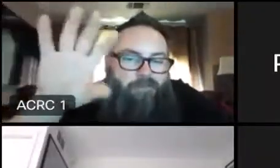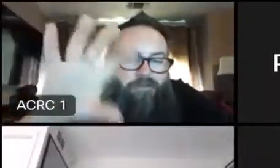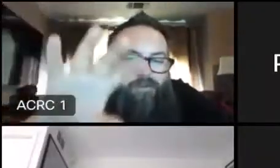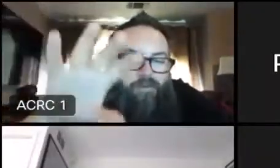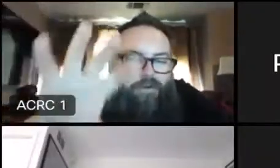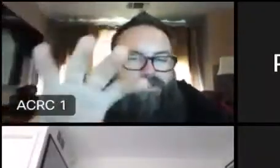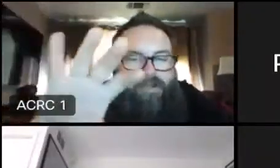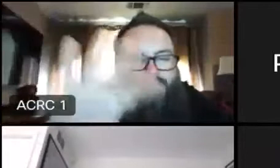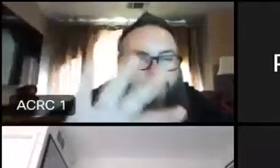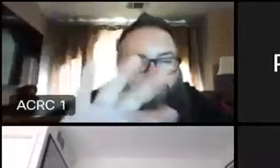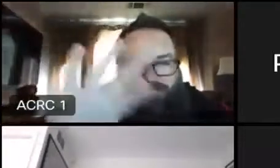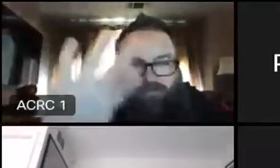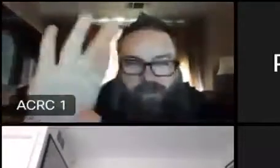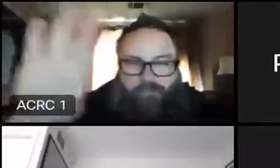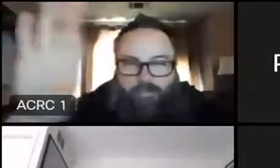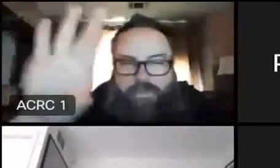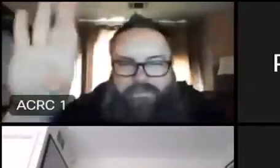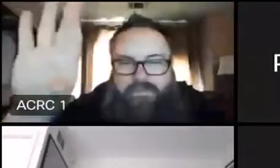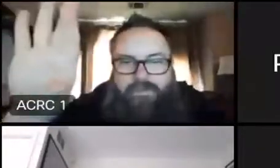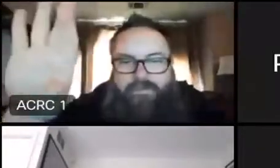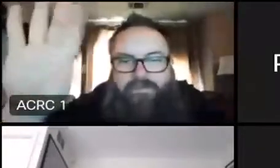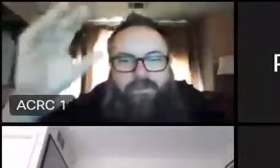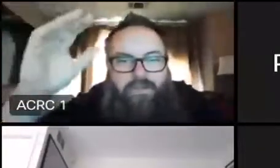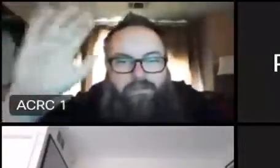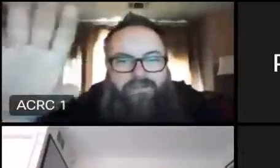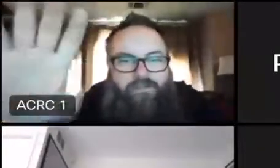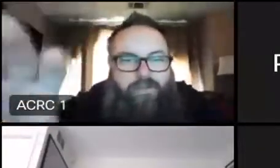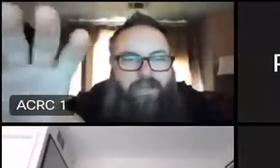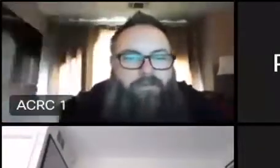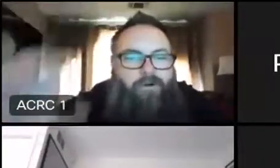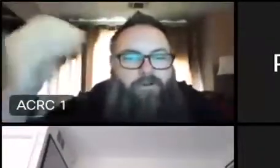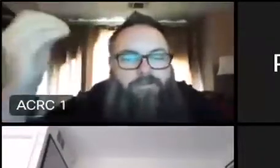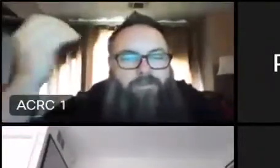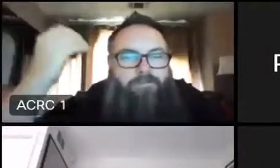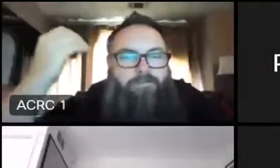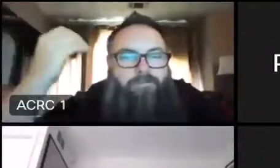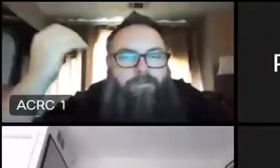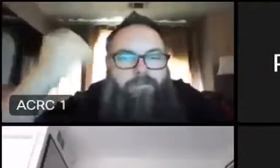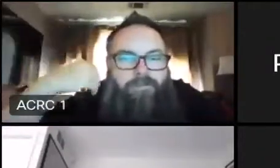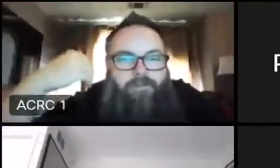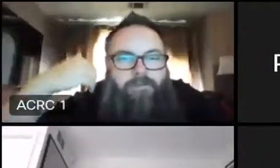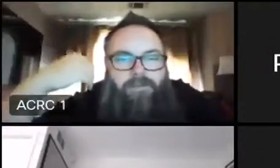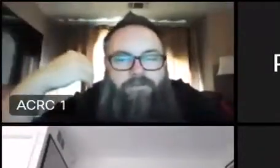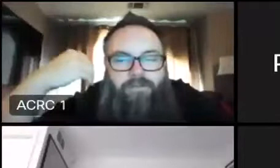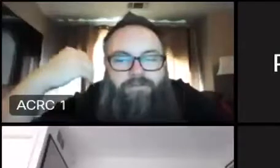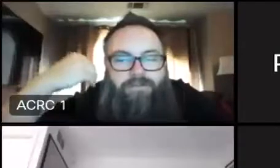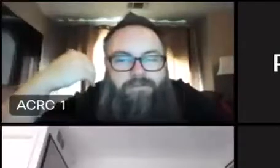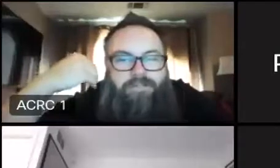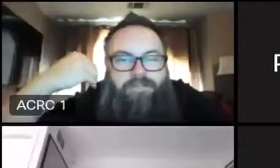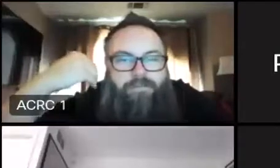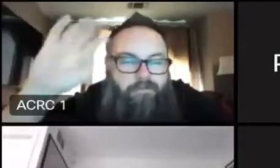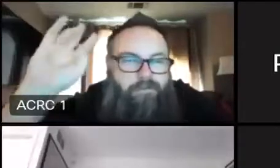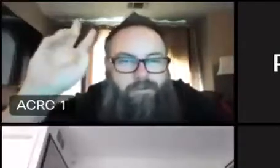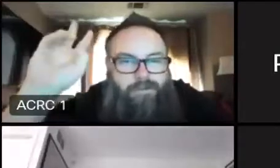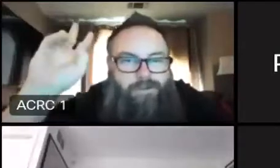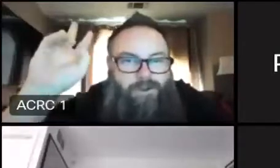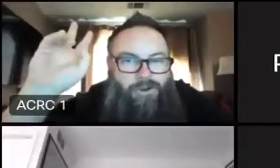management level with our service providers as we look at really working closely with service providers to